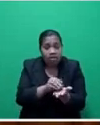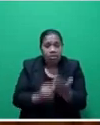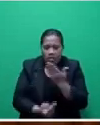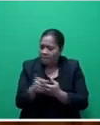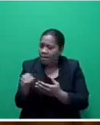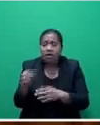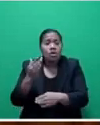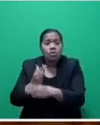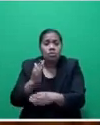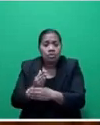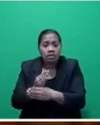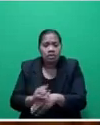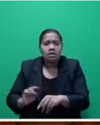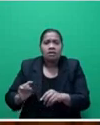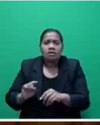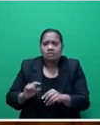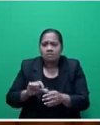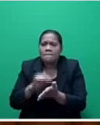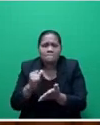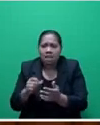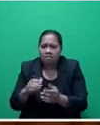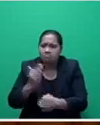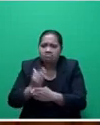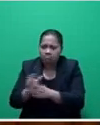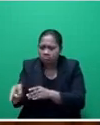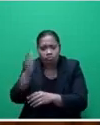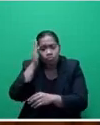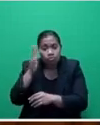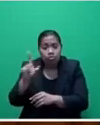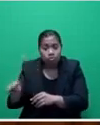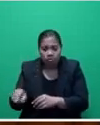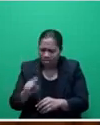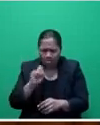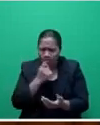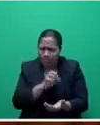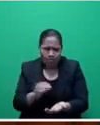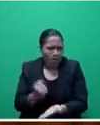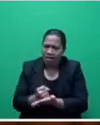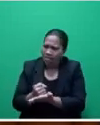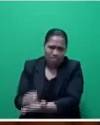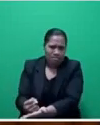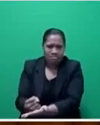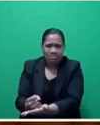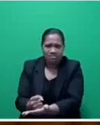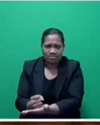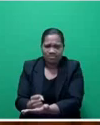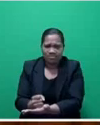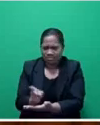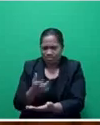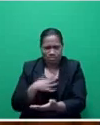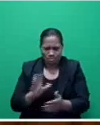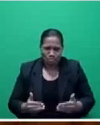of work that the school will do will not help them in terms of moving forward.